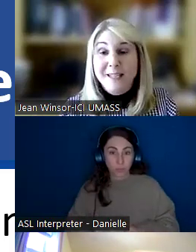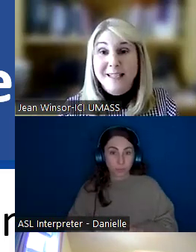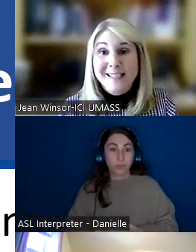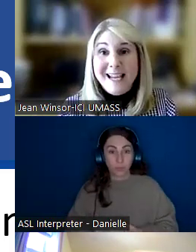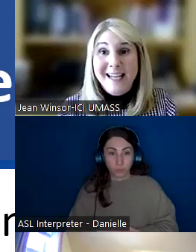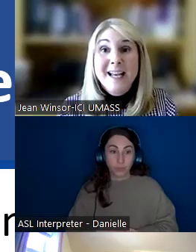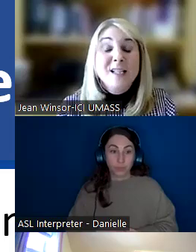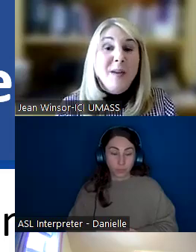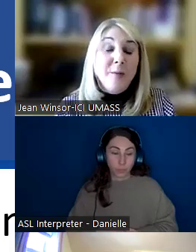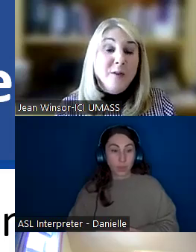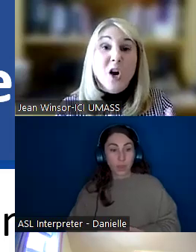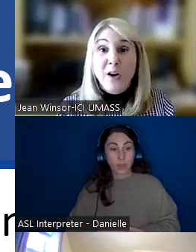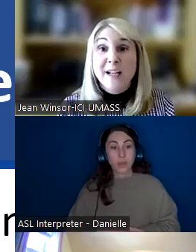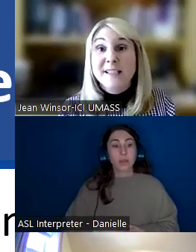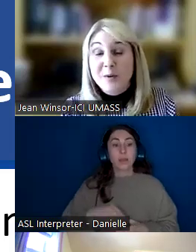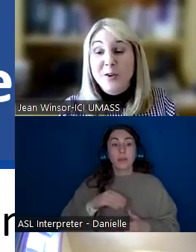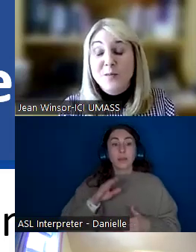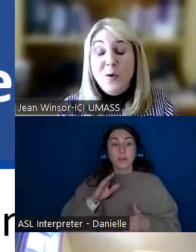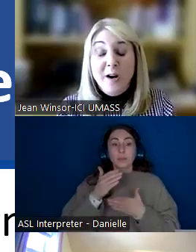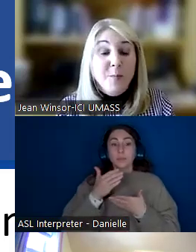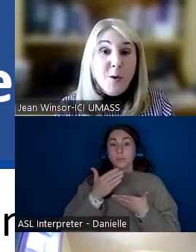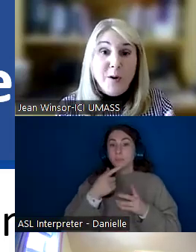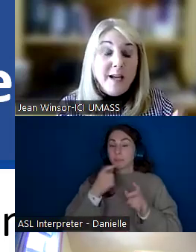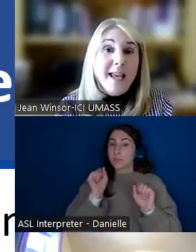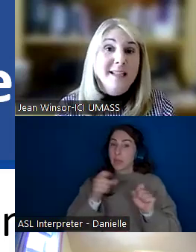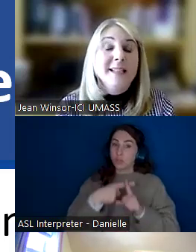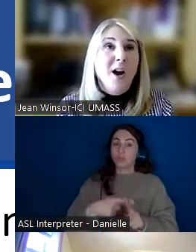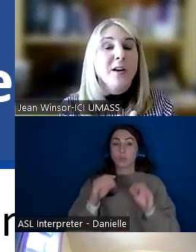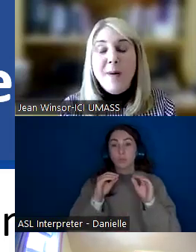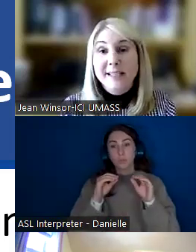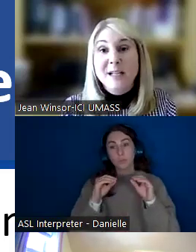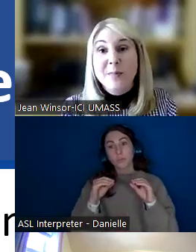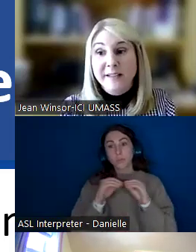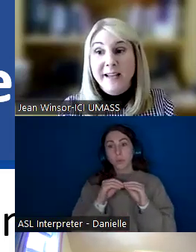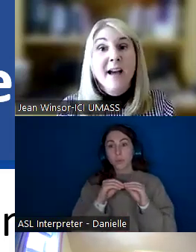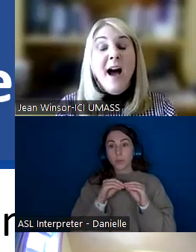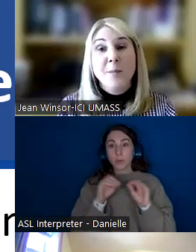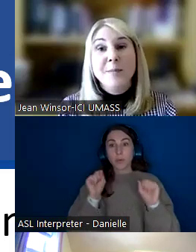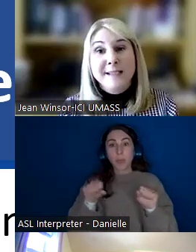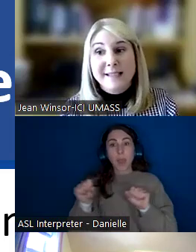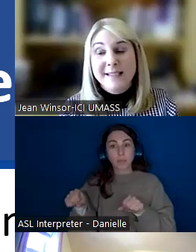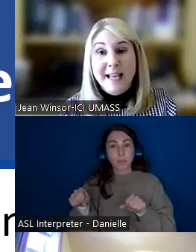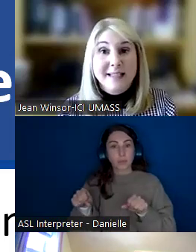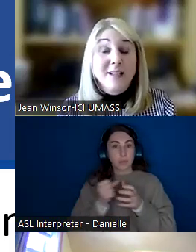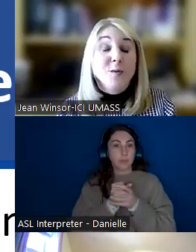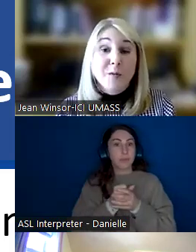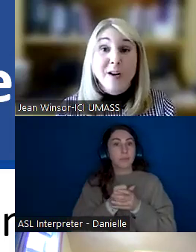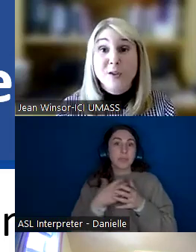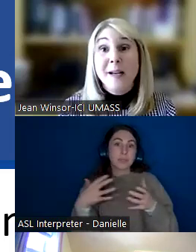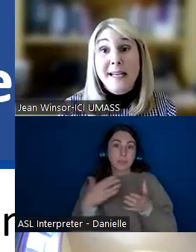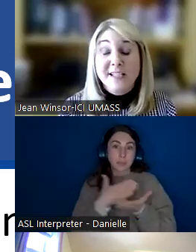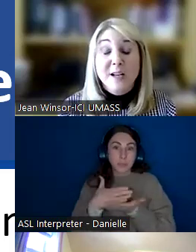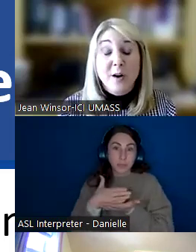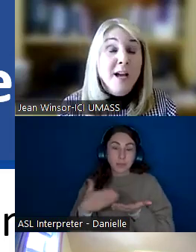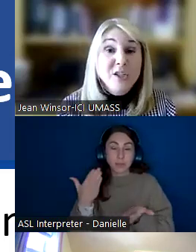snapshot within the state to be able to target some of those more appropriate case or capacity building pieces that those providers